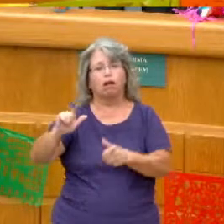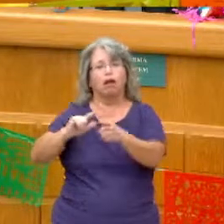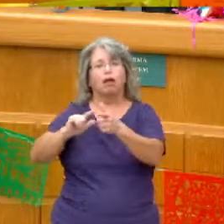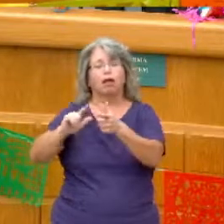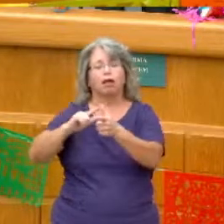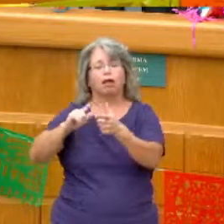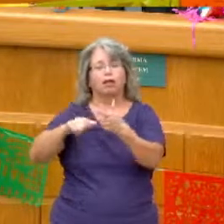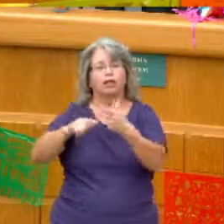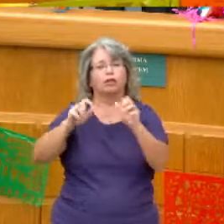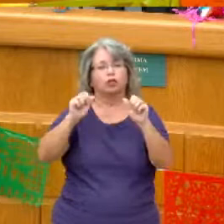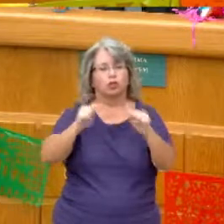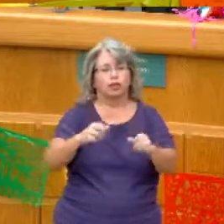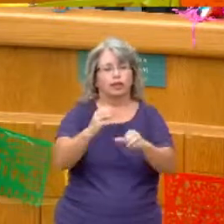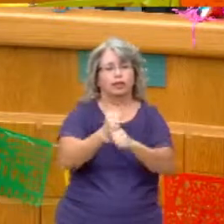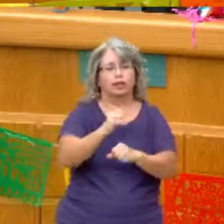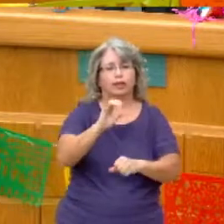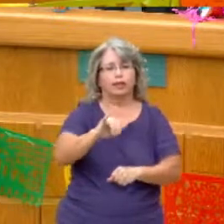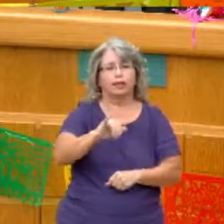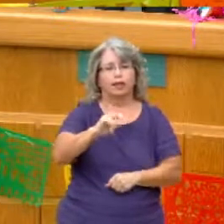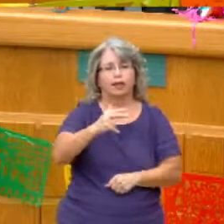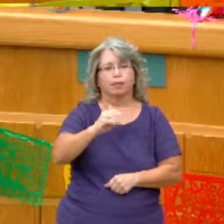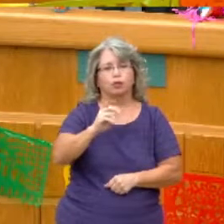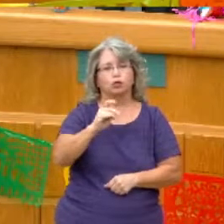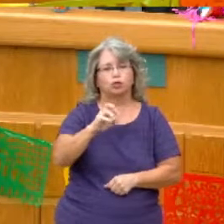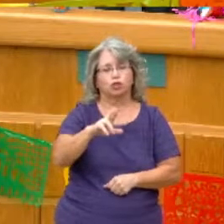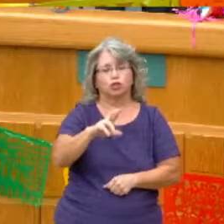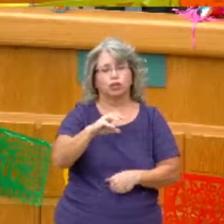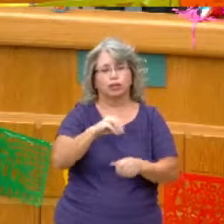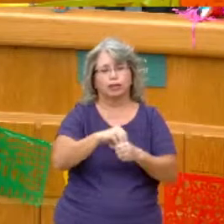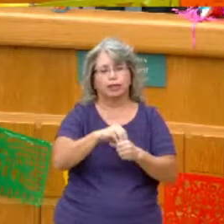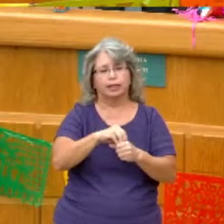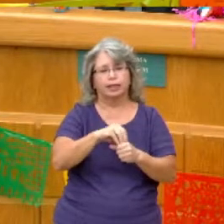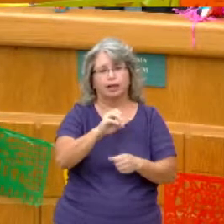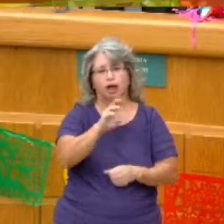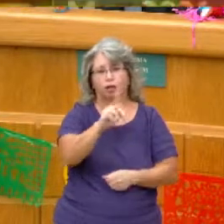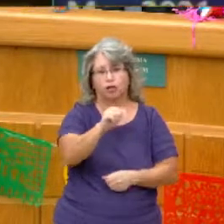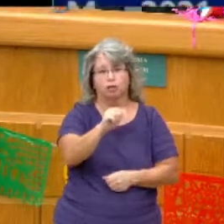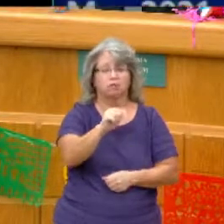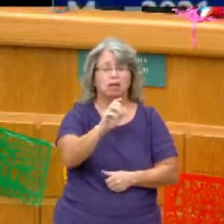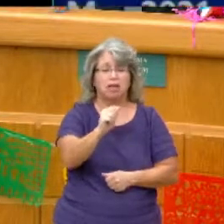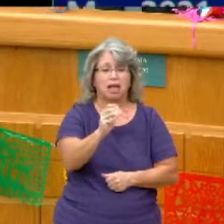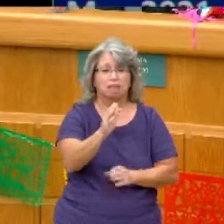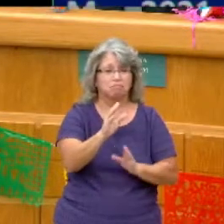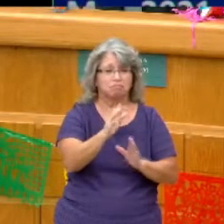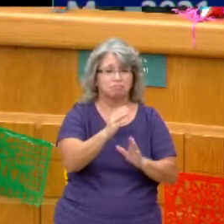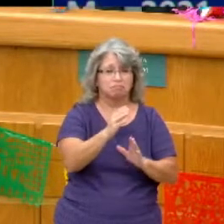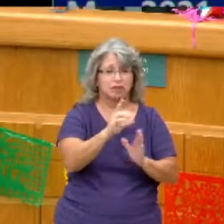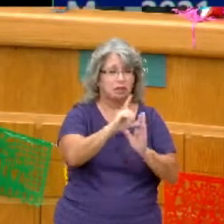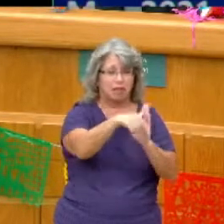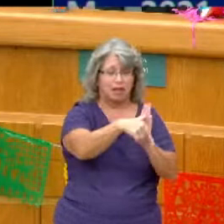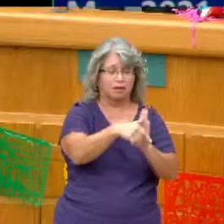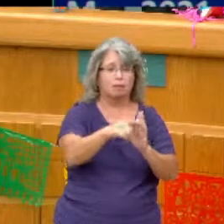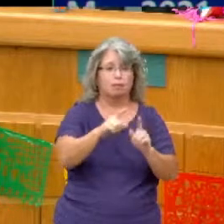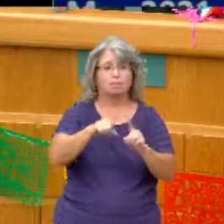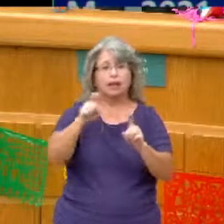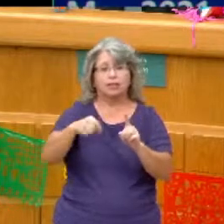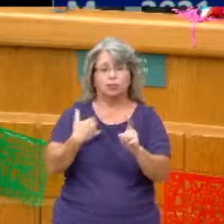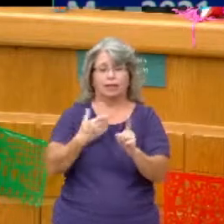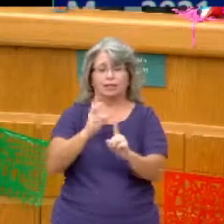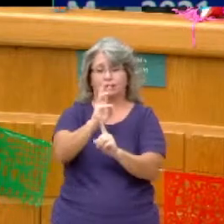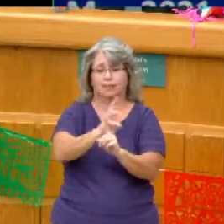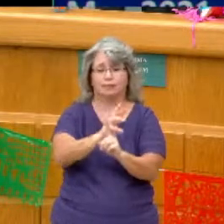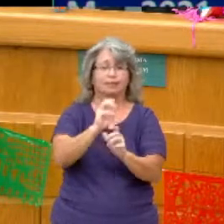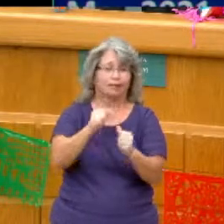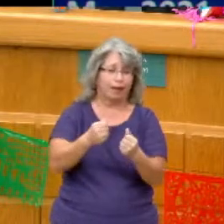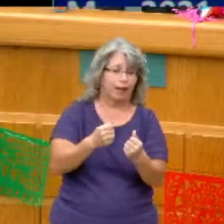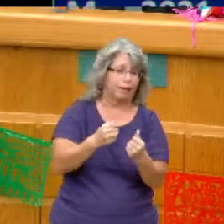October of 2021, or of course later. It just says at least 6 months. It can be 7 or 8 months, but at least 6 months.